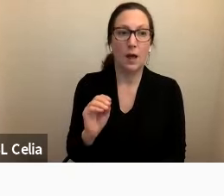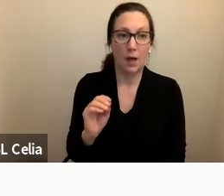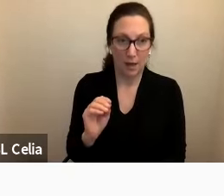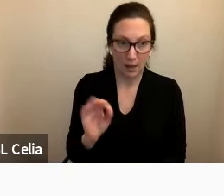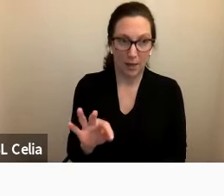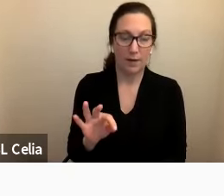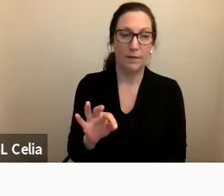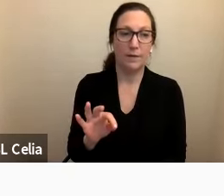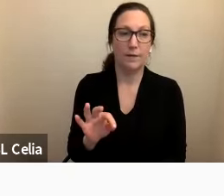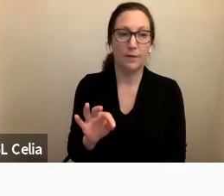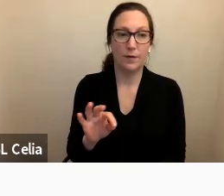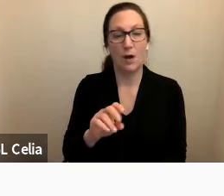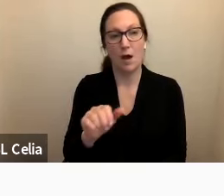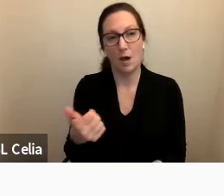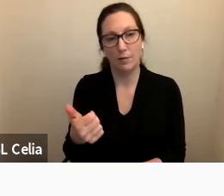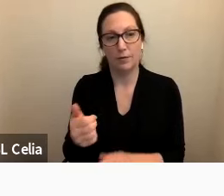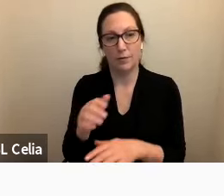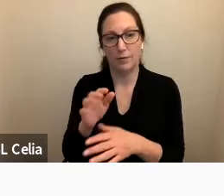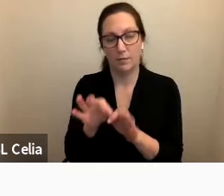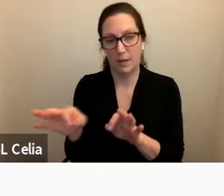is spoken.